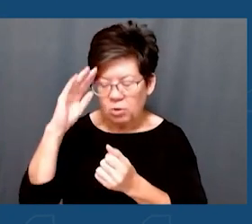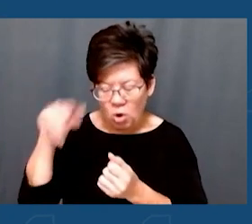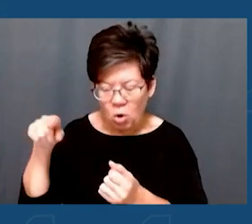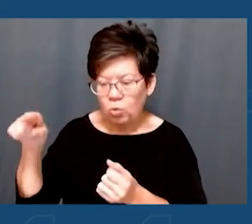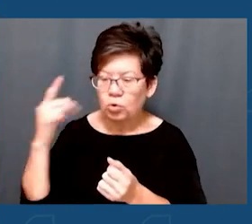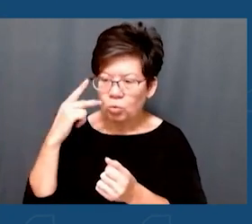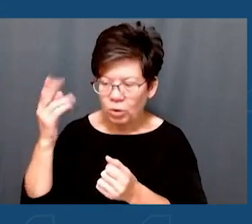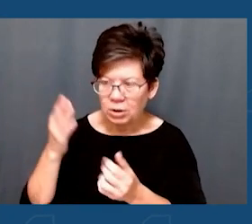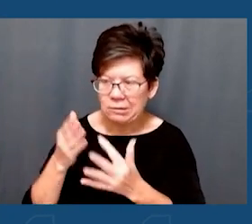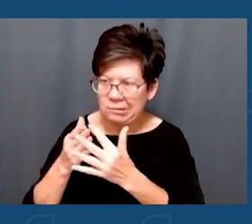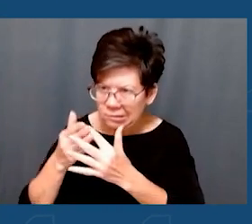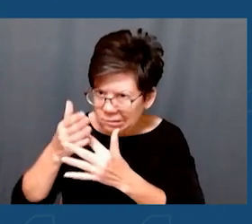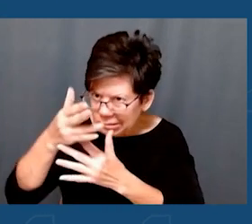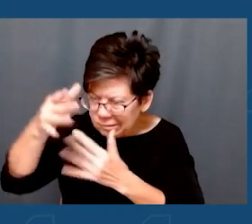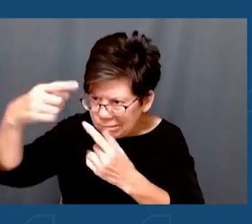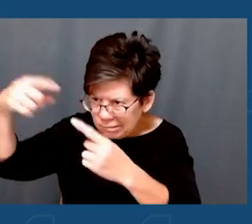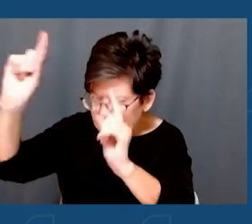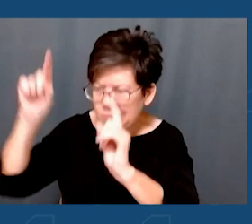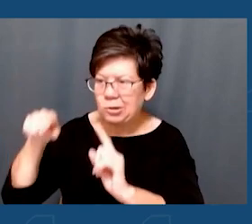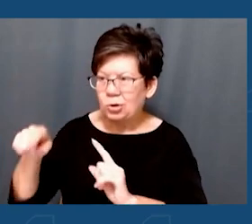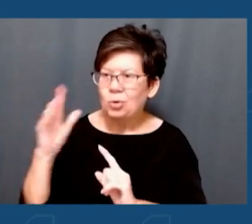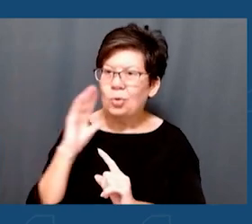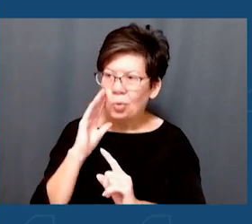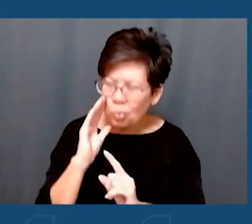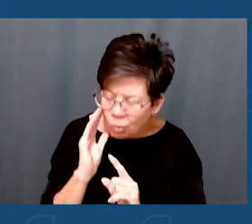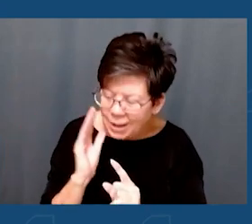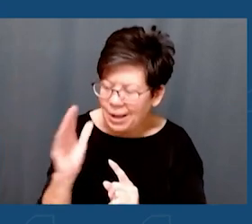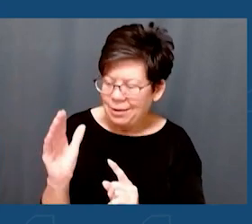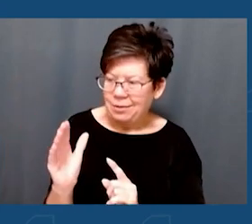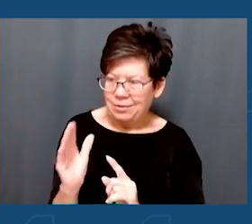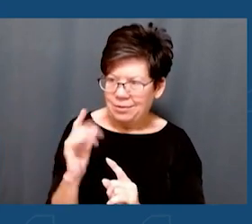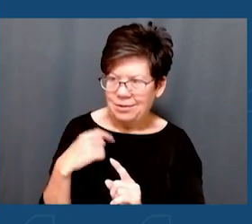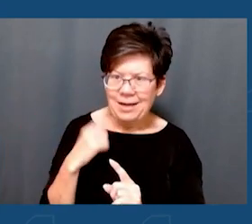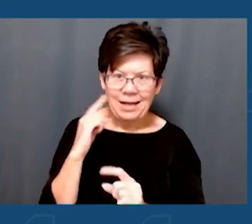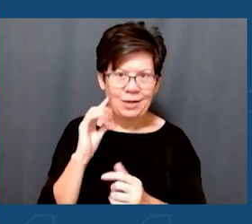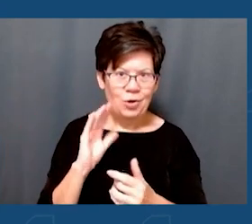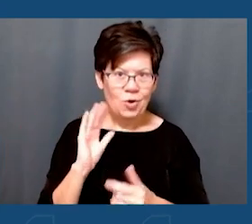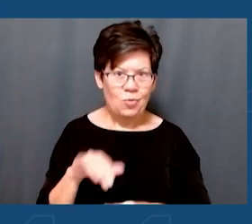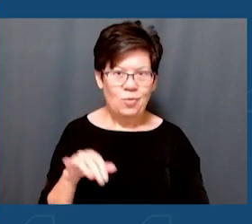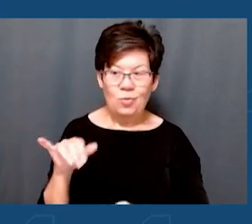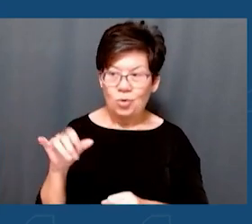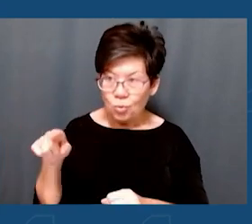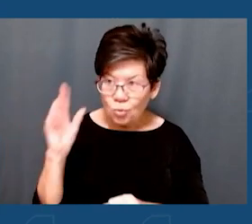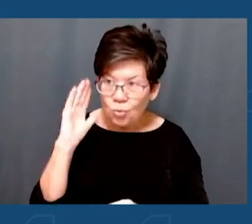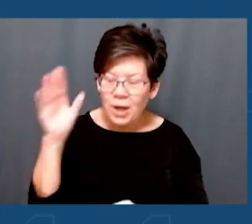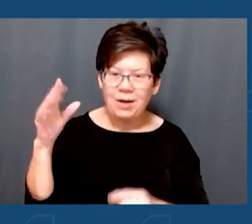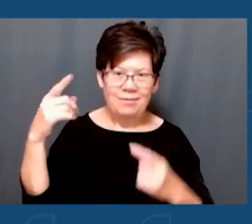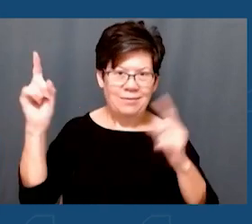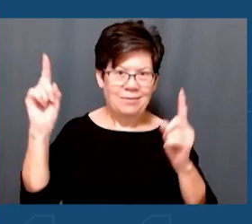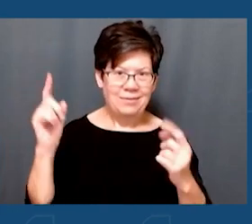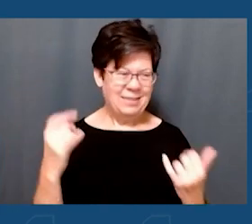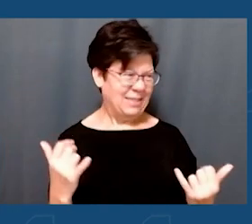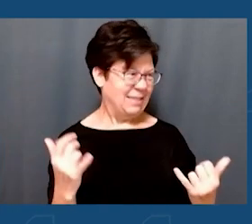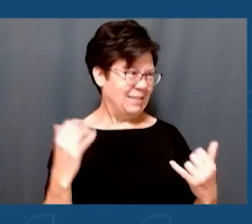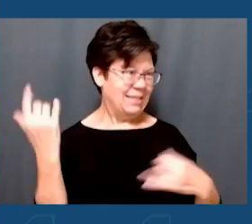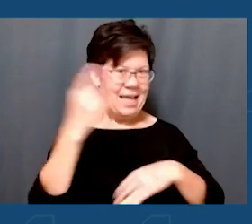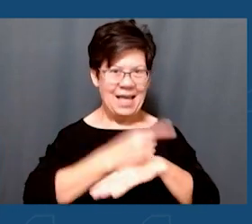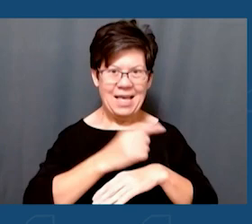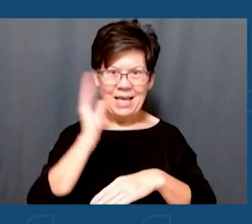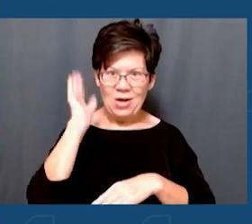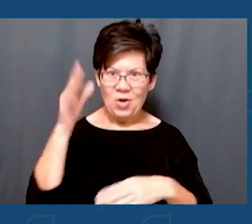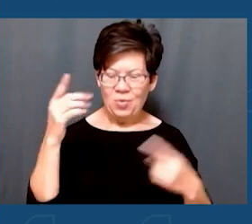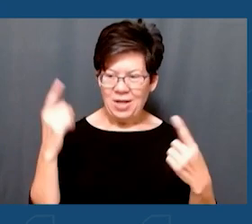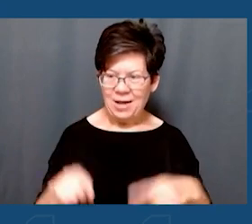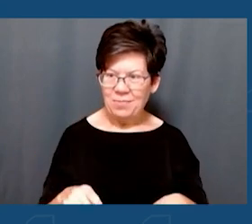through. You will get to the point where we are today, in which we are celebrating this great groundbreaking, because